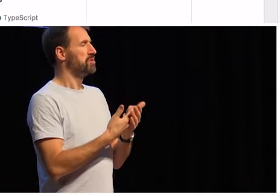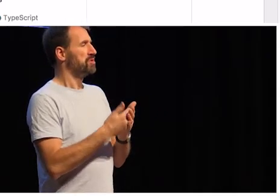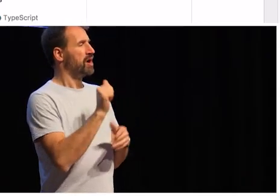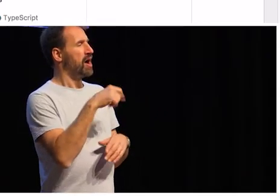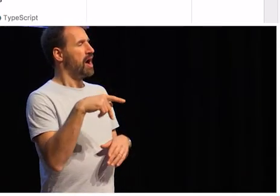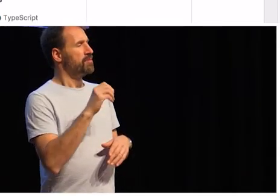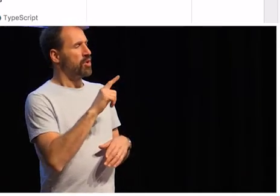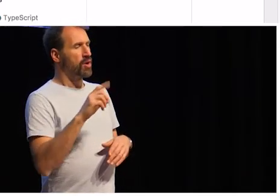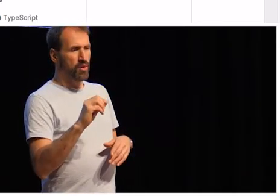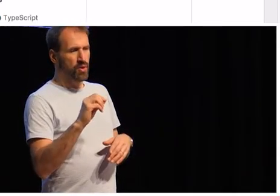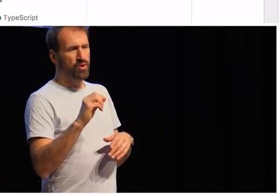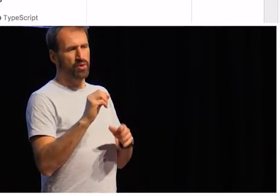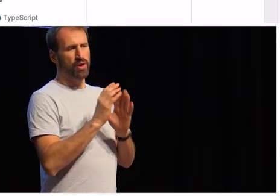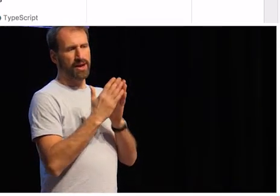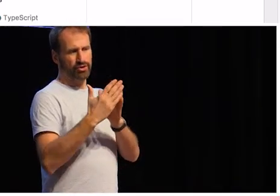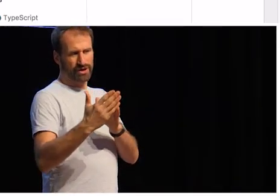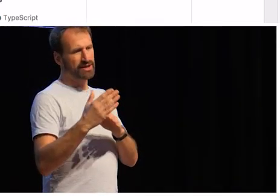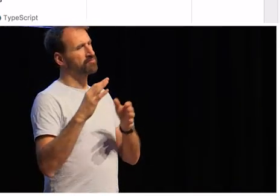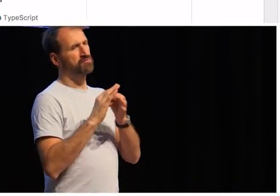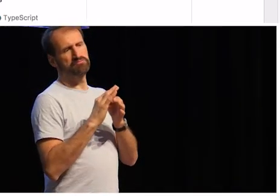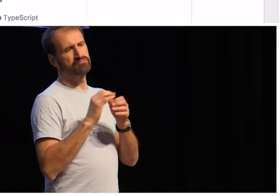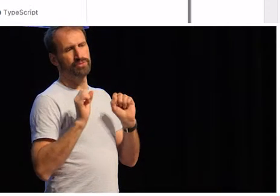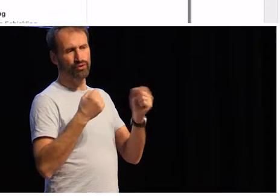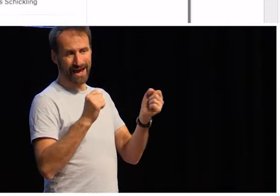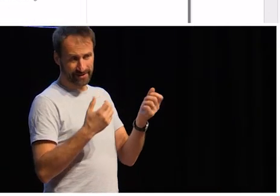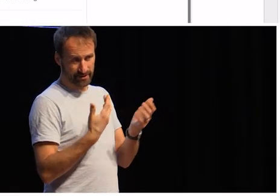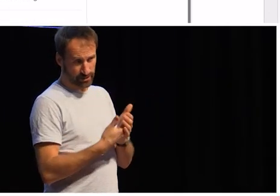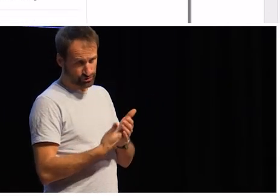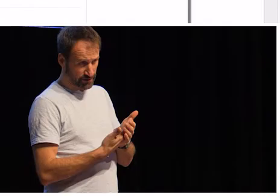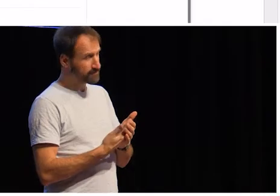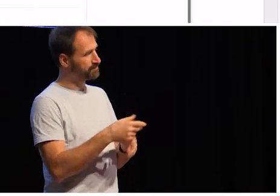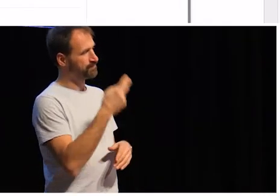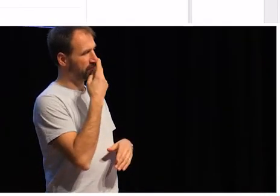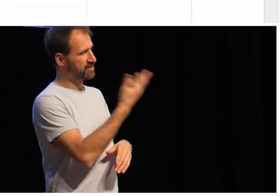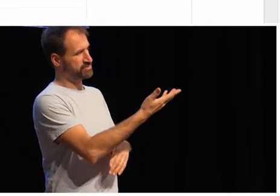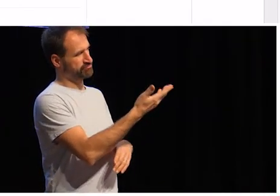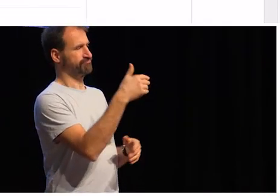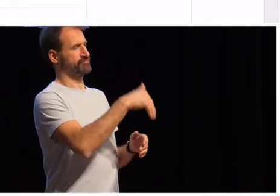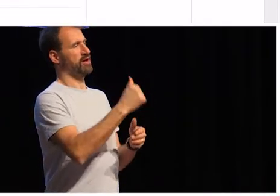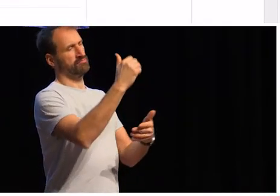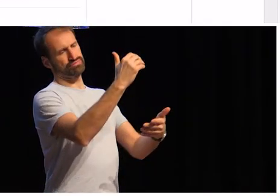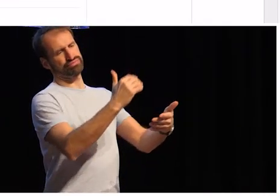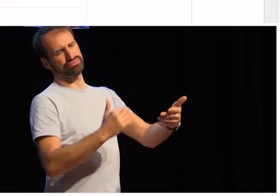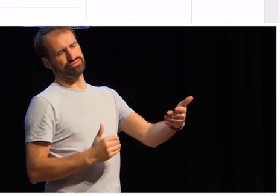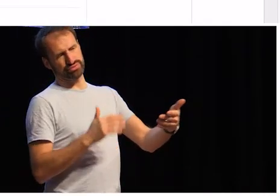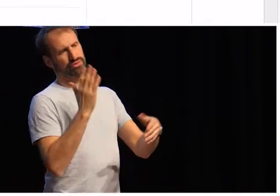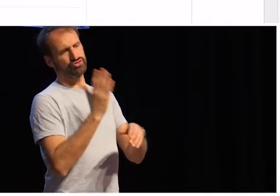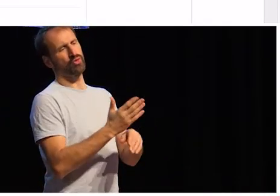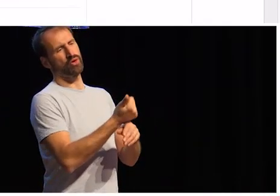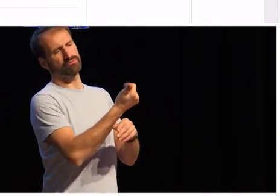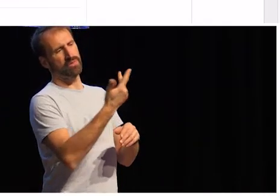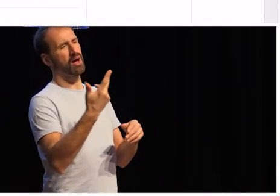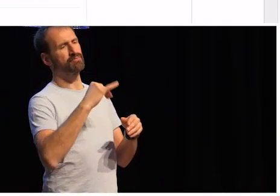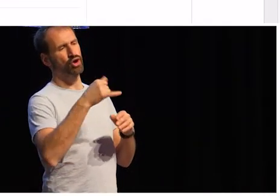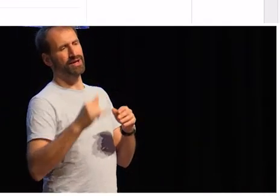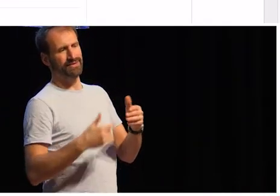library and let's say react and you see here there's always a list of different tools projects